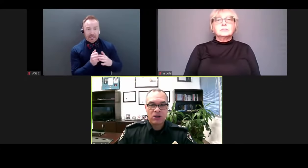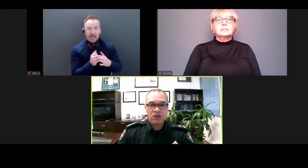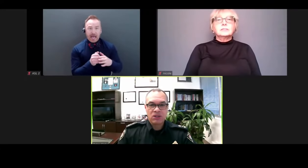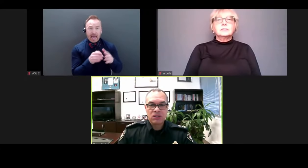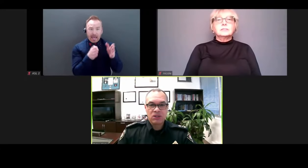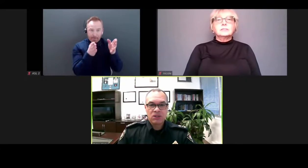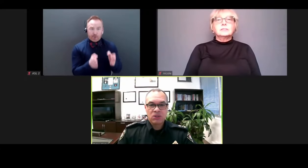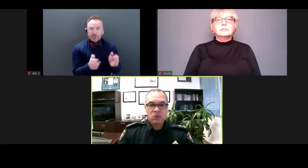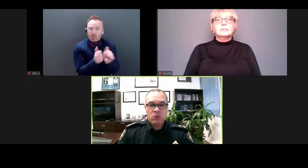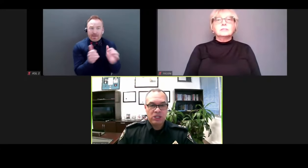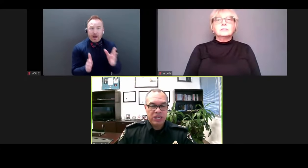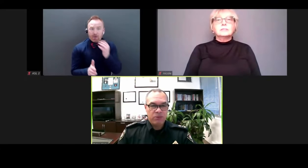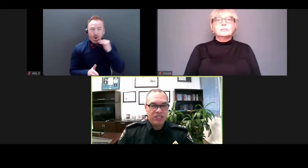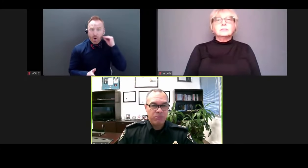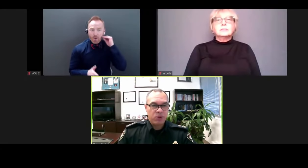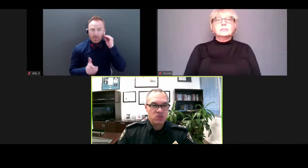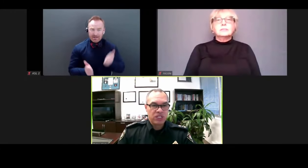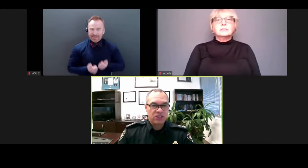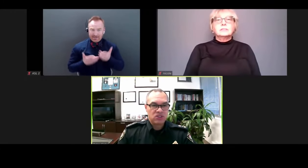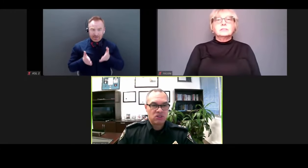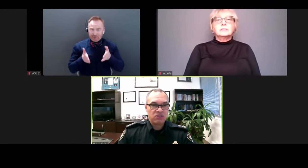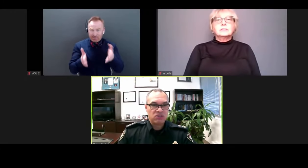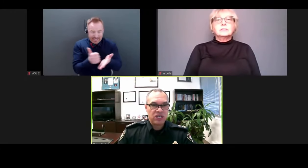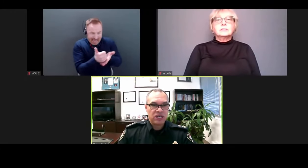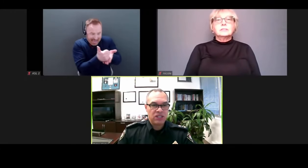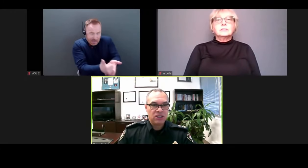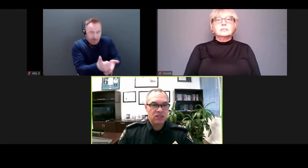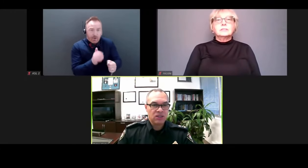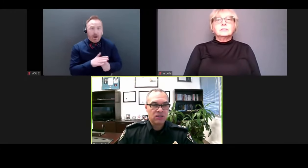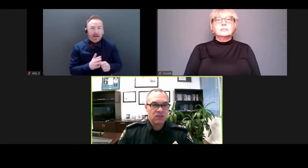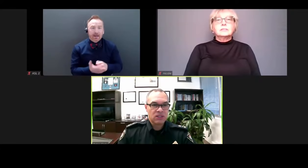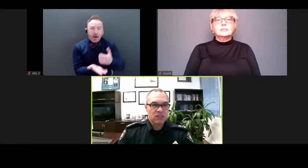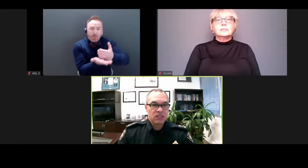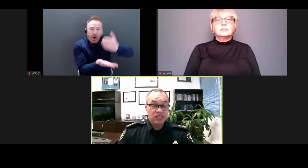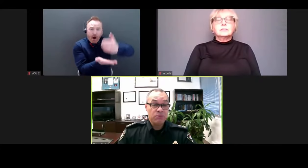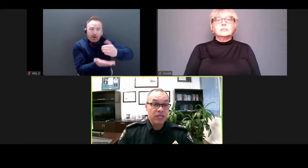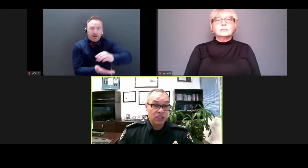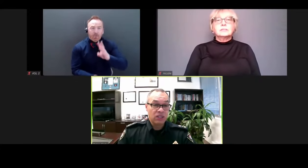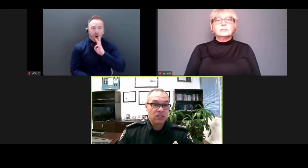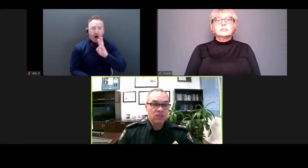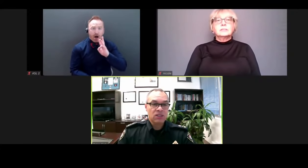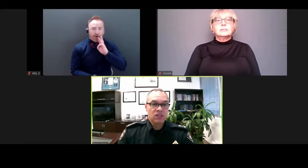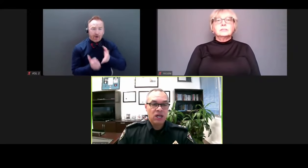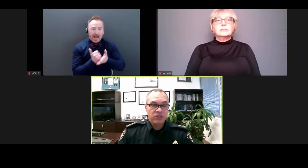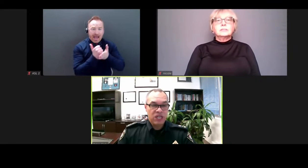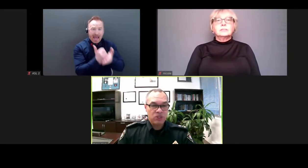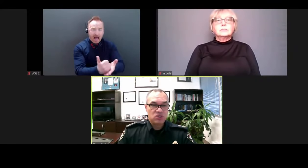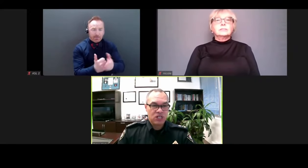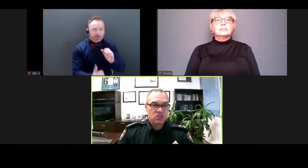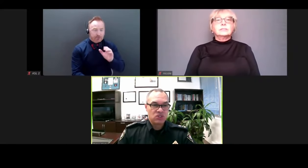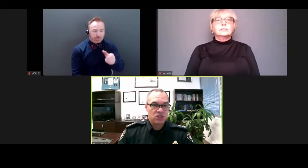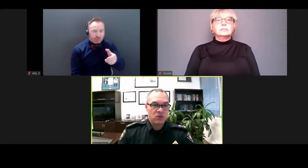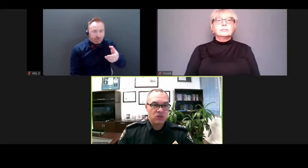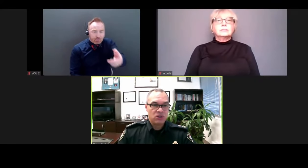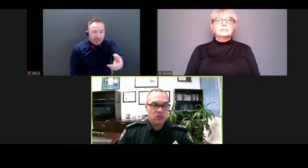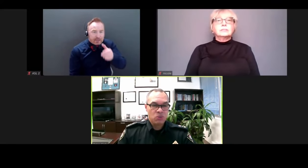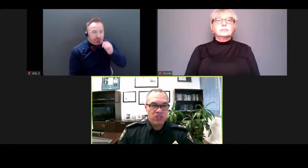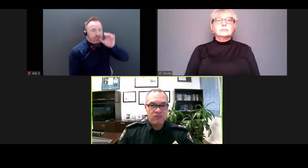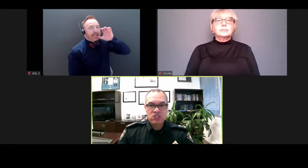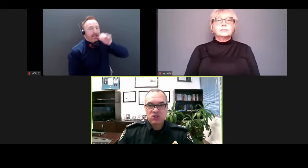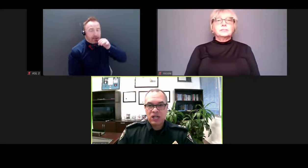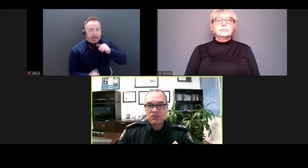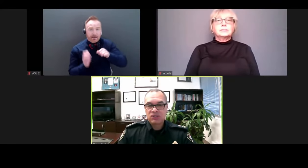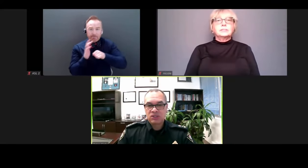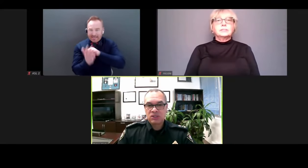water while enabling that person to get the services they need in the middle of the demonstration zone with